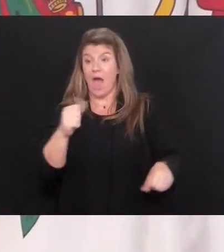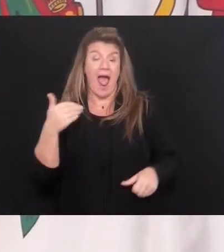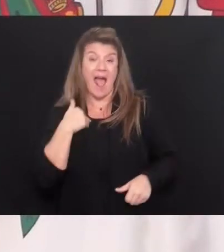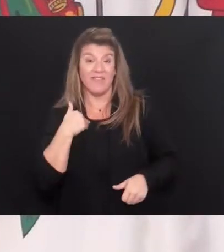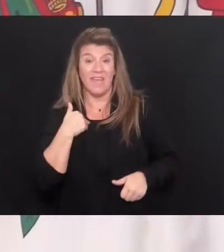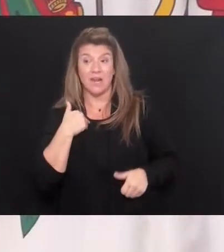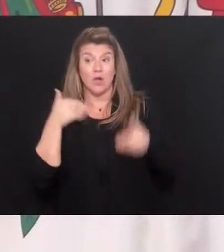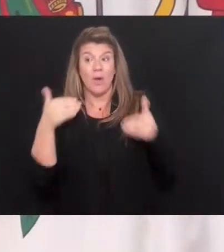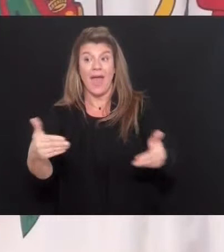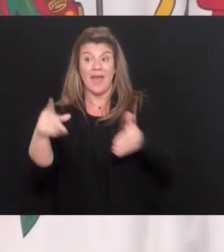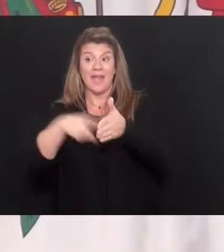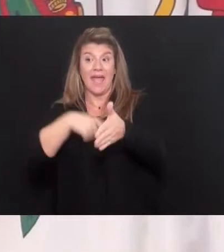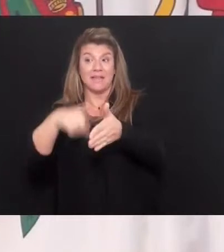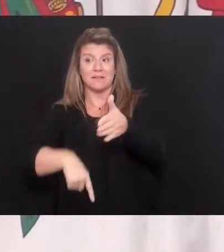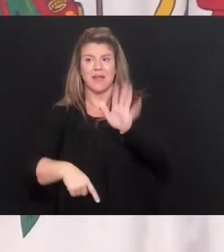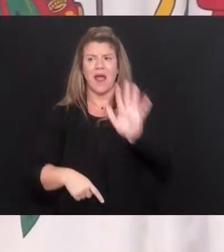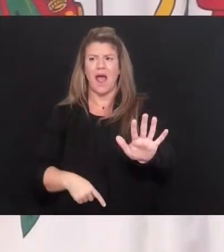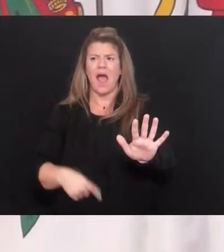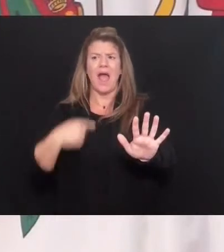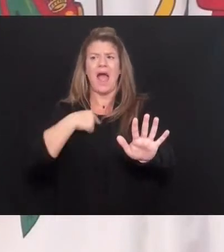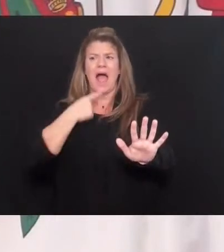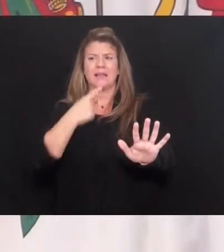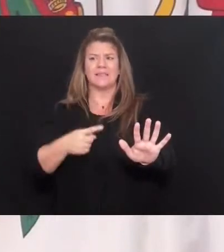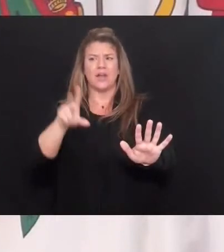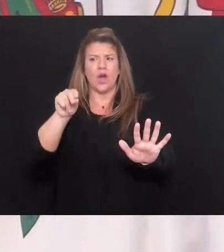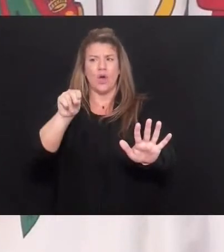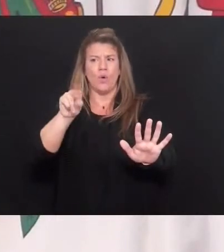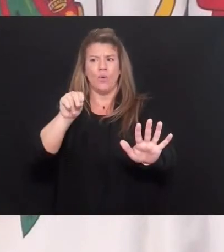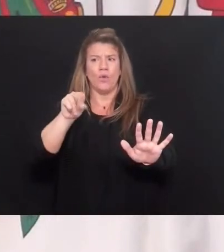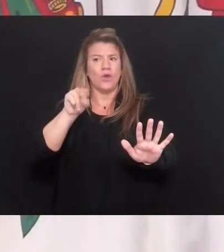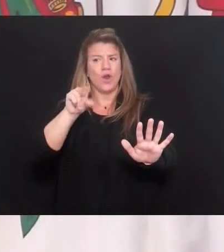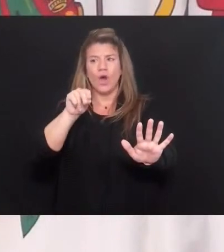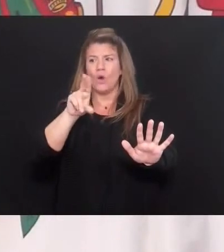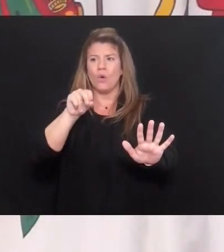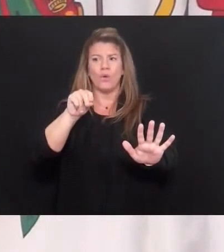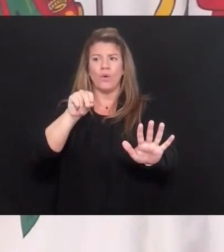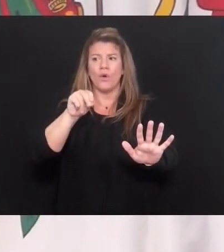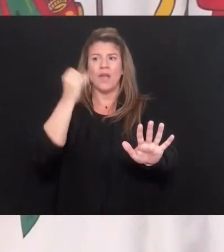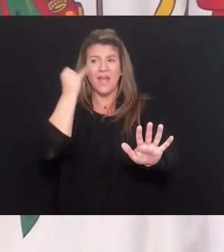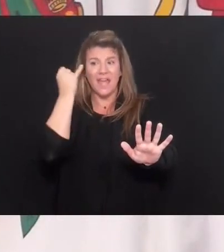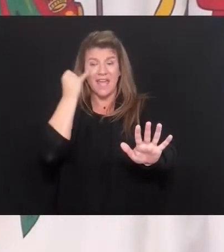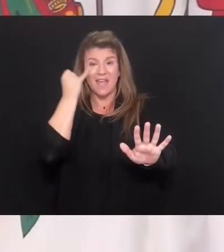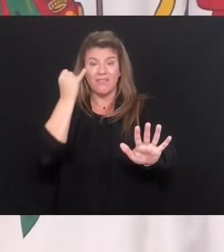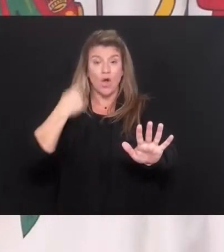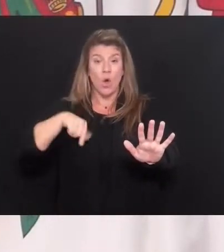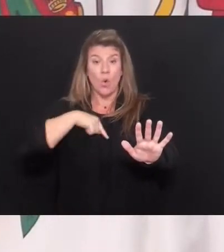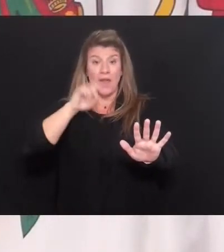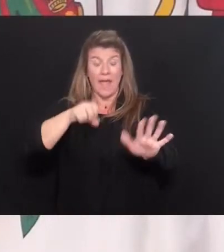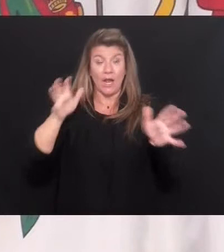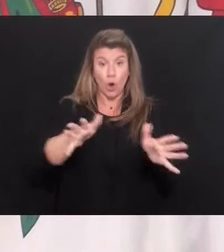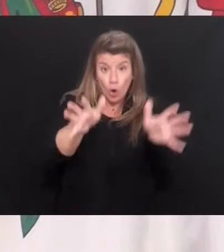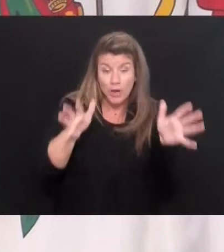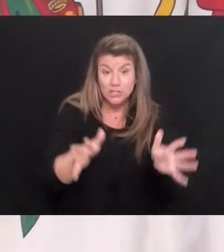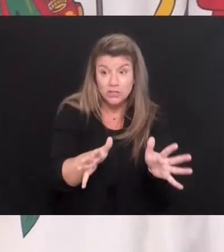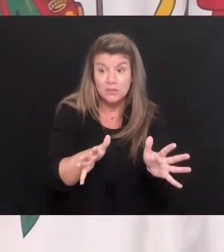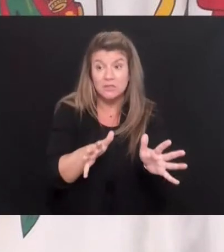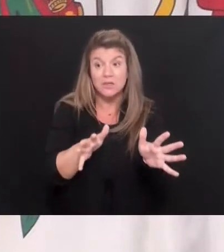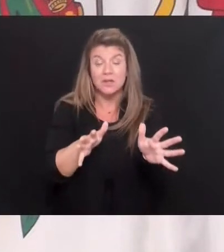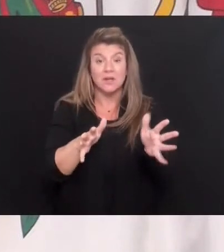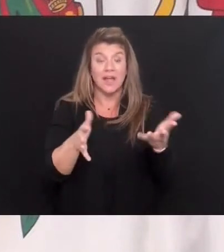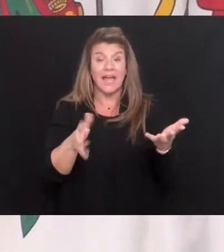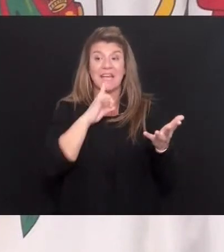Bridge Day. I said, no way, if, you know, all we can do is encourage. I mean, it's